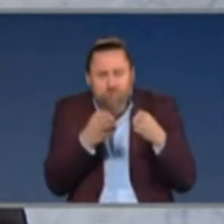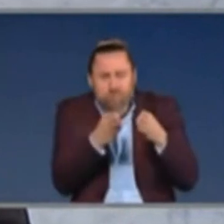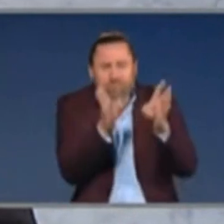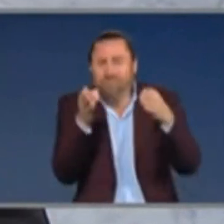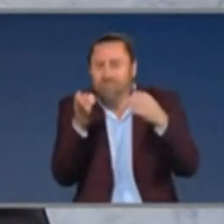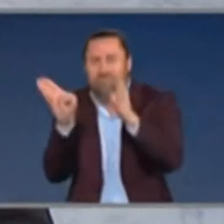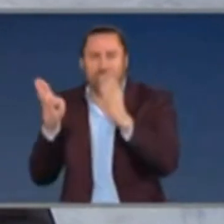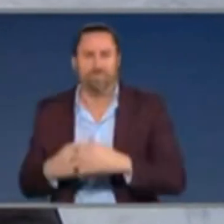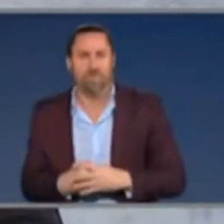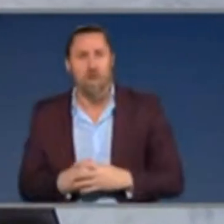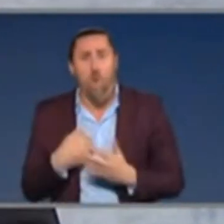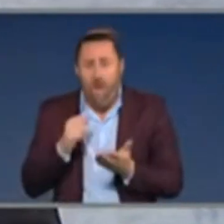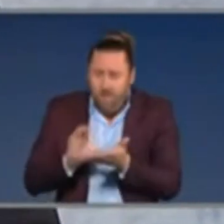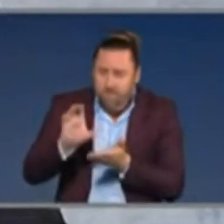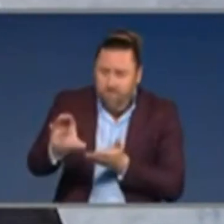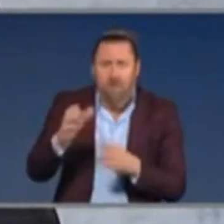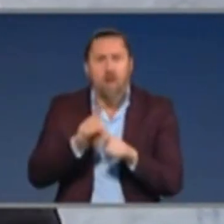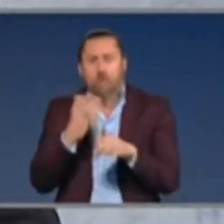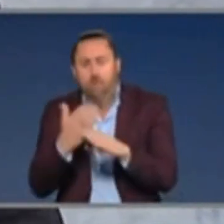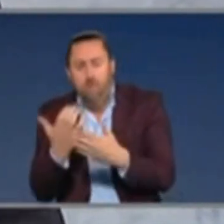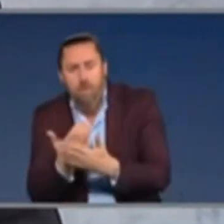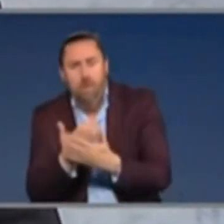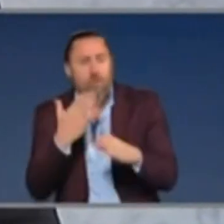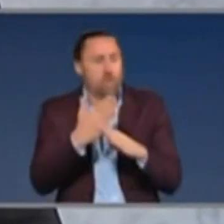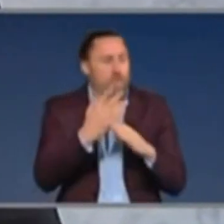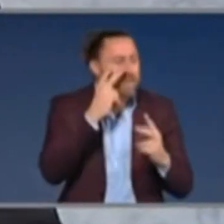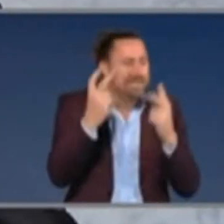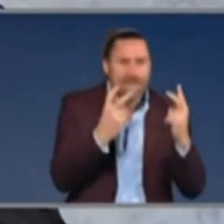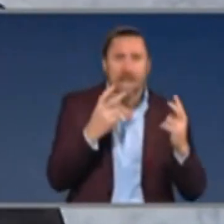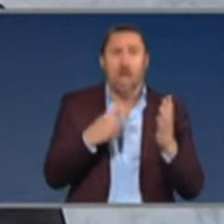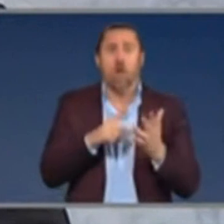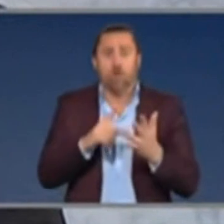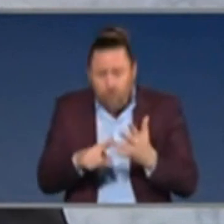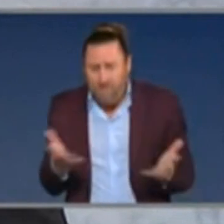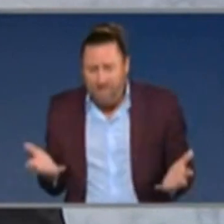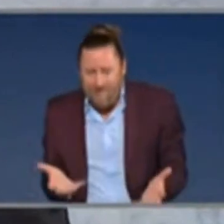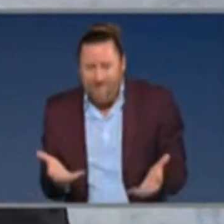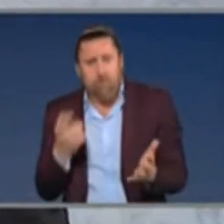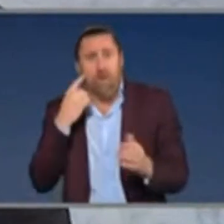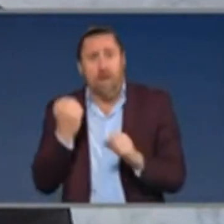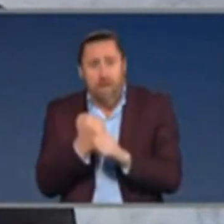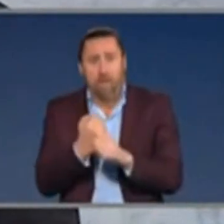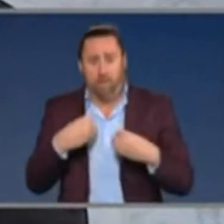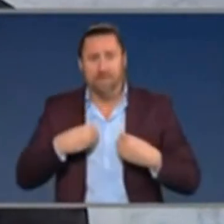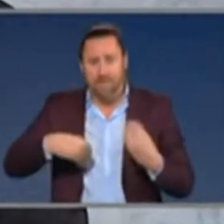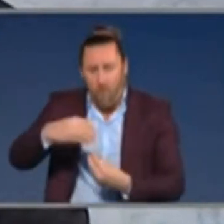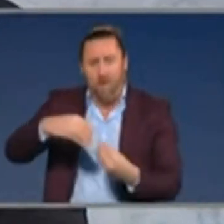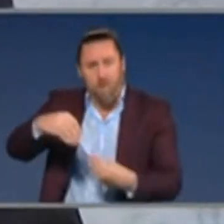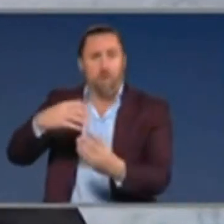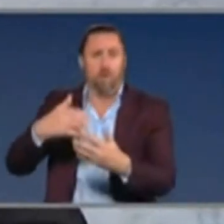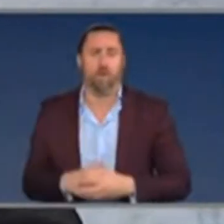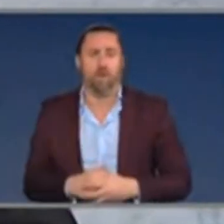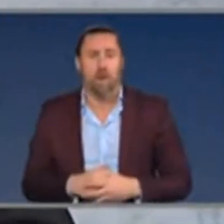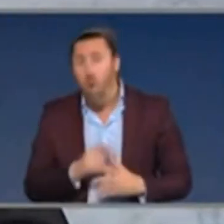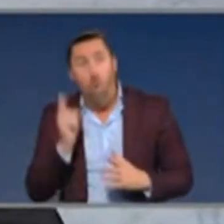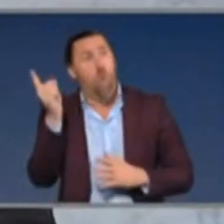for businesses, employees and welfare support is commensurate and in a very similar vein to pretty much all the other leaders I